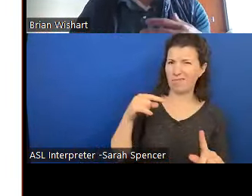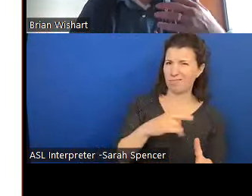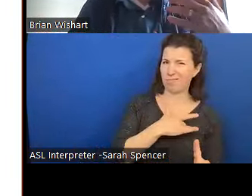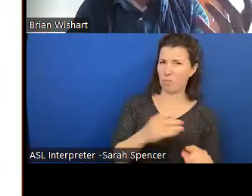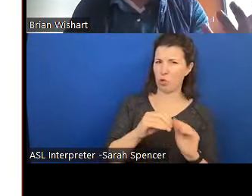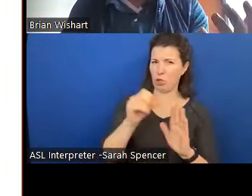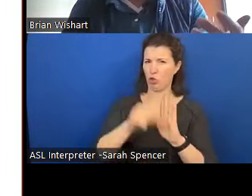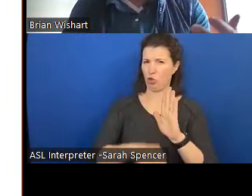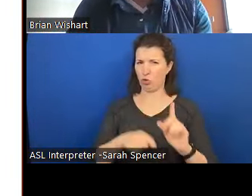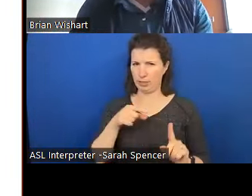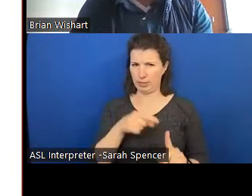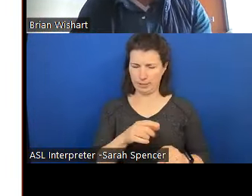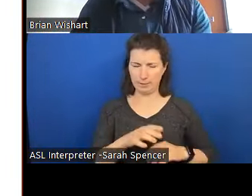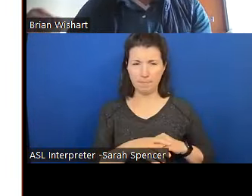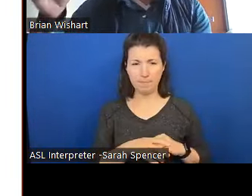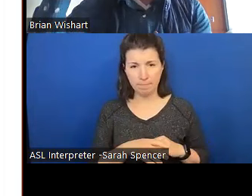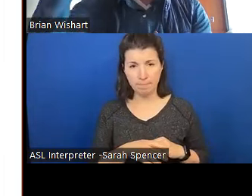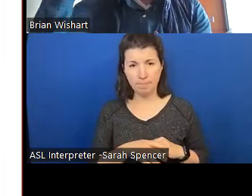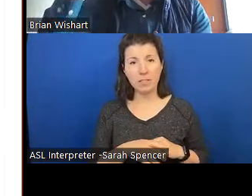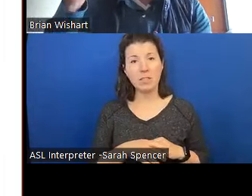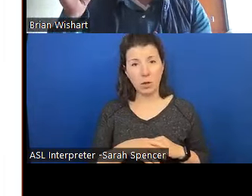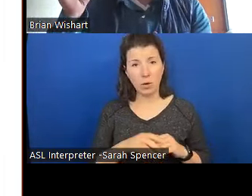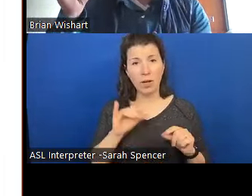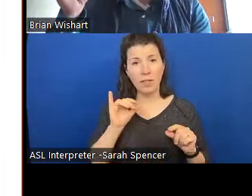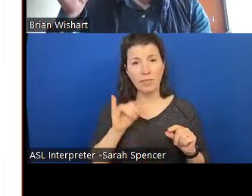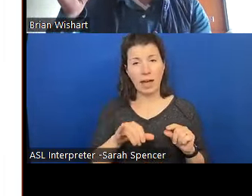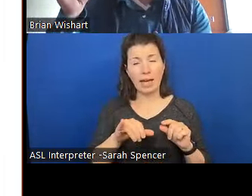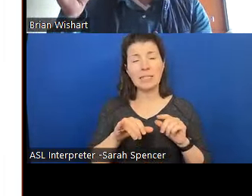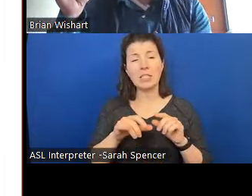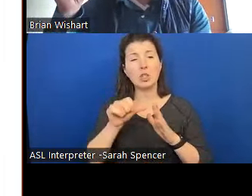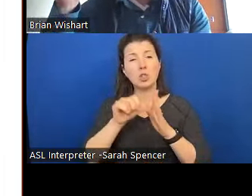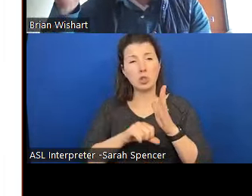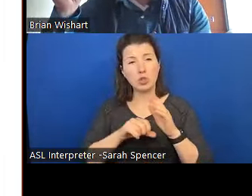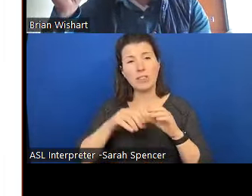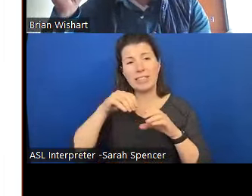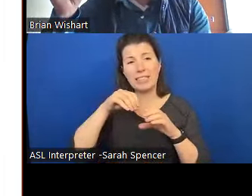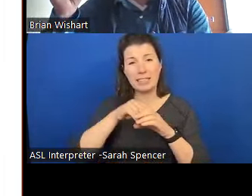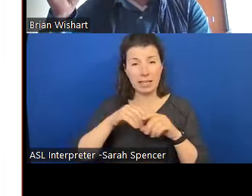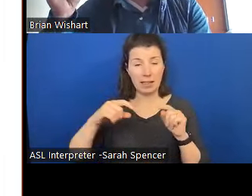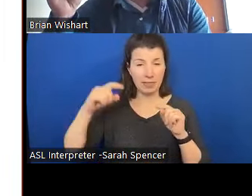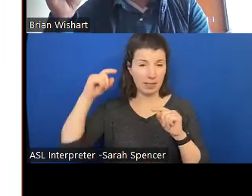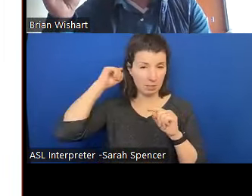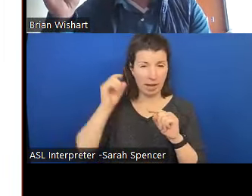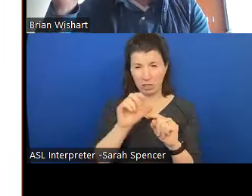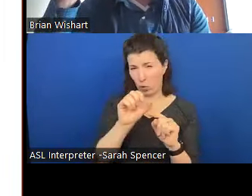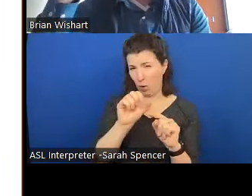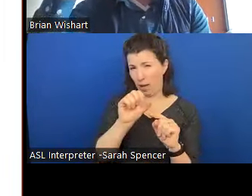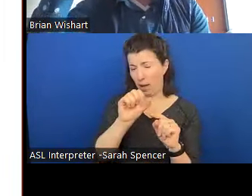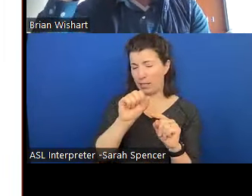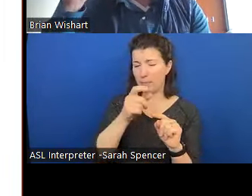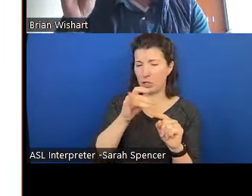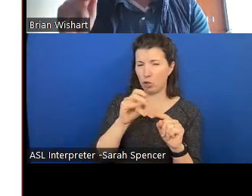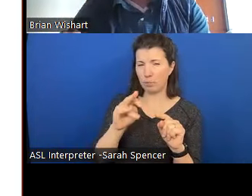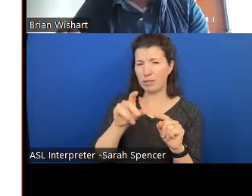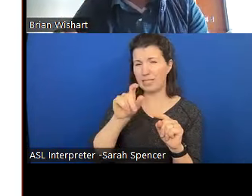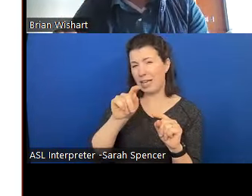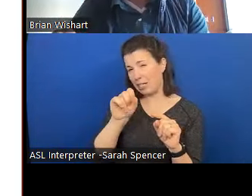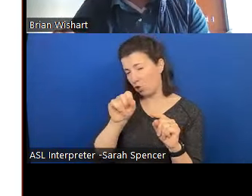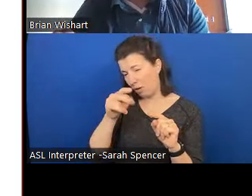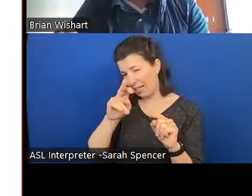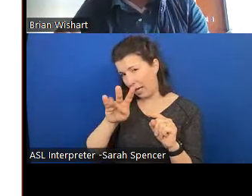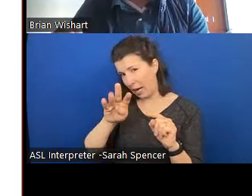So selective dorsal rhizotomies are where they go actually into the spine and clip some of the motor nerves that go from the back down